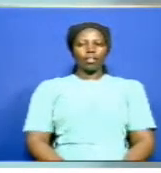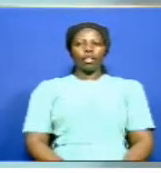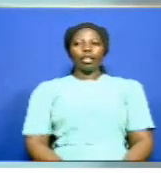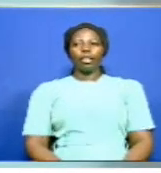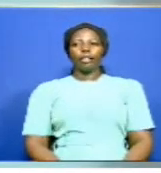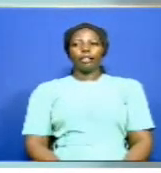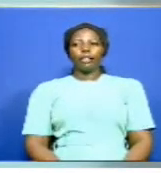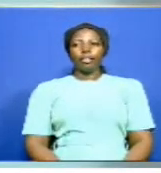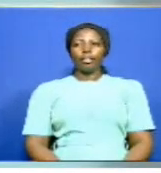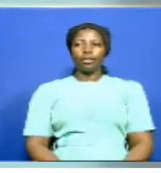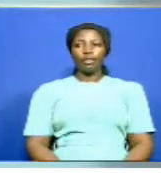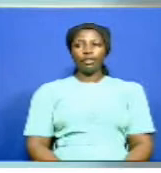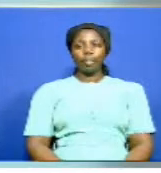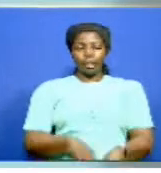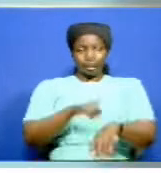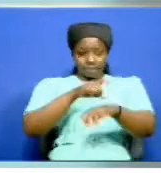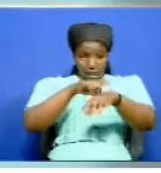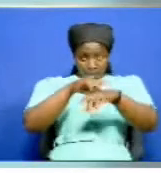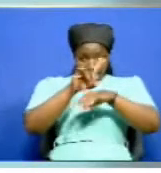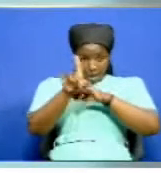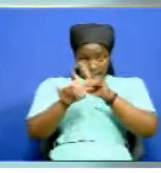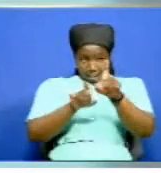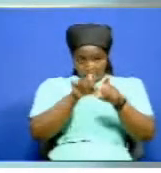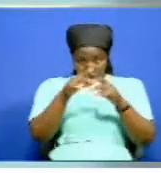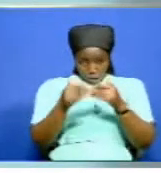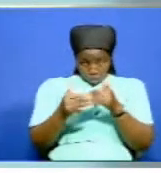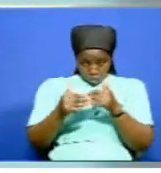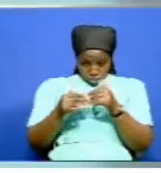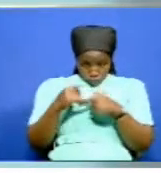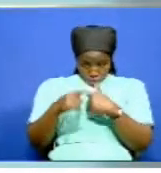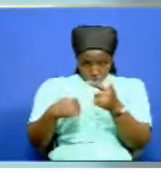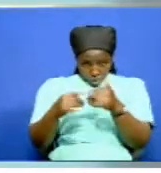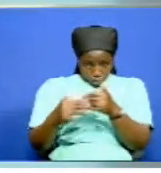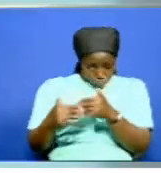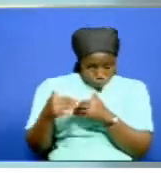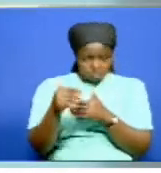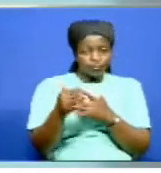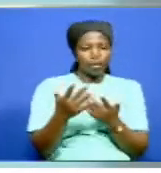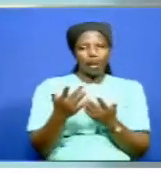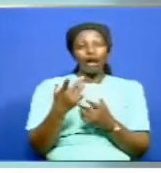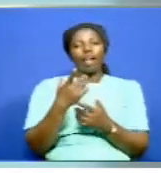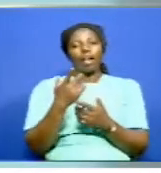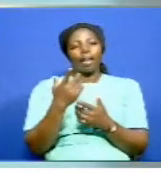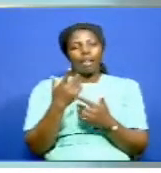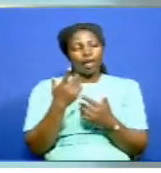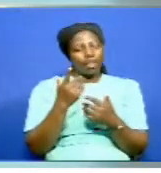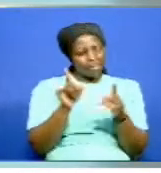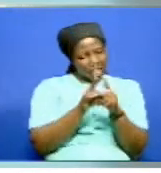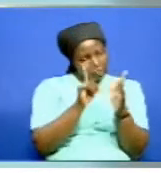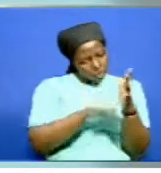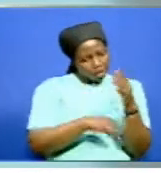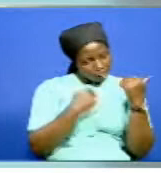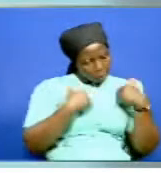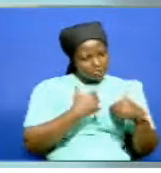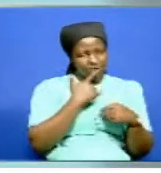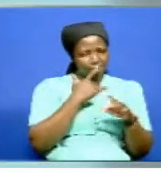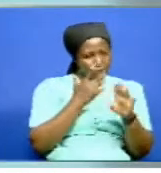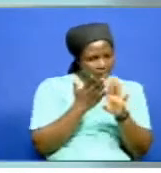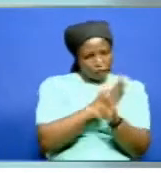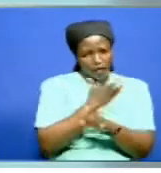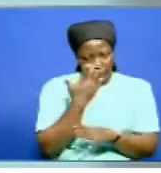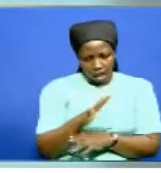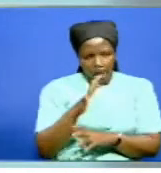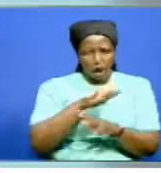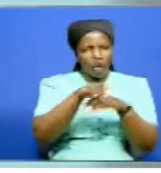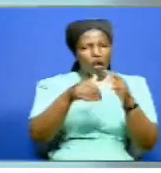Even as we conduct these exams, like I said at the very beginning, we are all aware that COVID is pretty much in